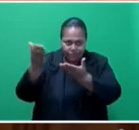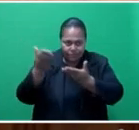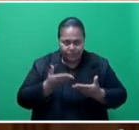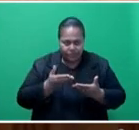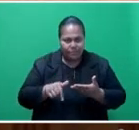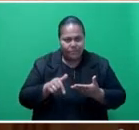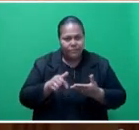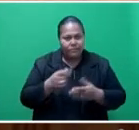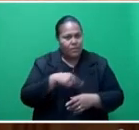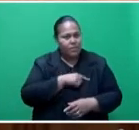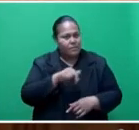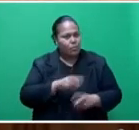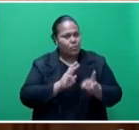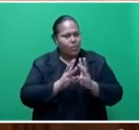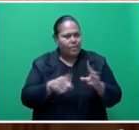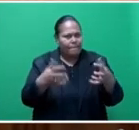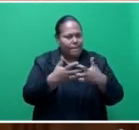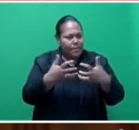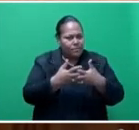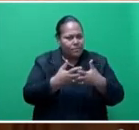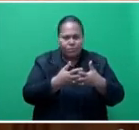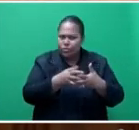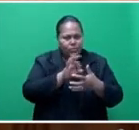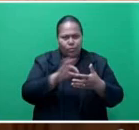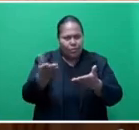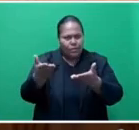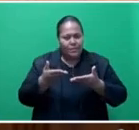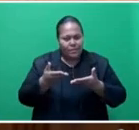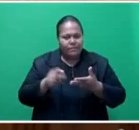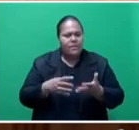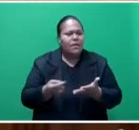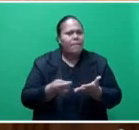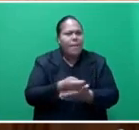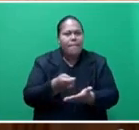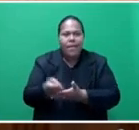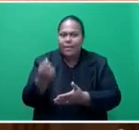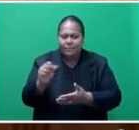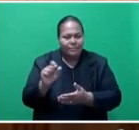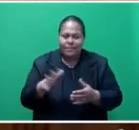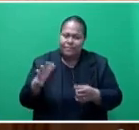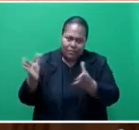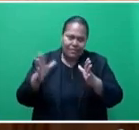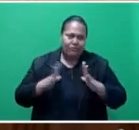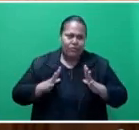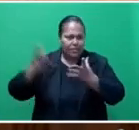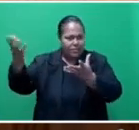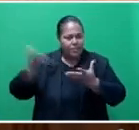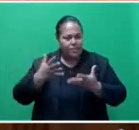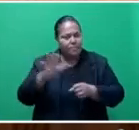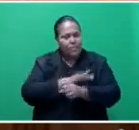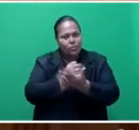tropical country. We must not accept donations because it is given to us free. We must ensure that it is the right for people.